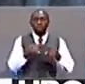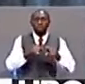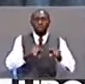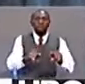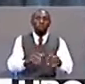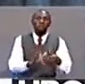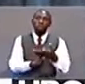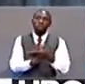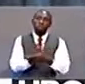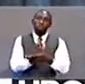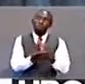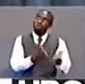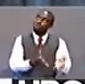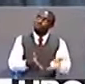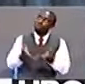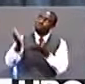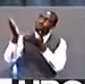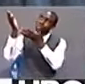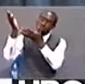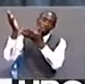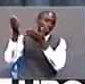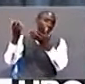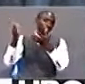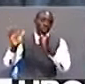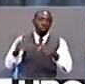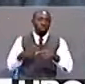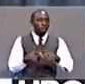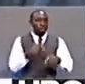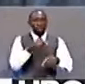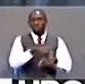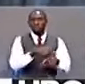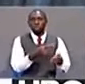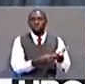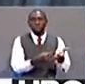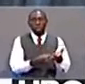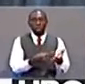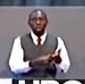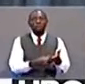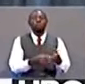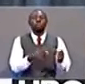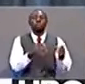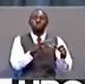departed, but he has left Uganda more united